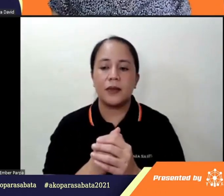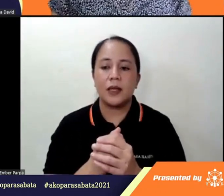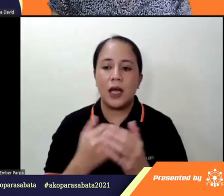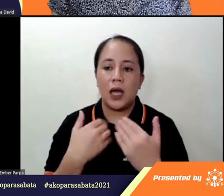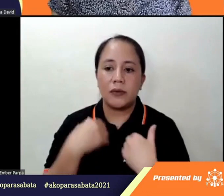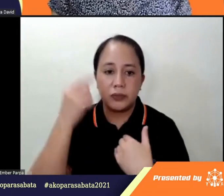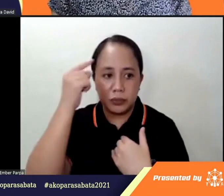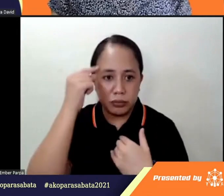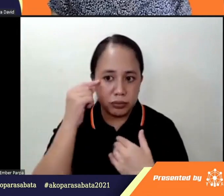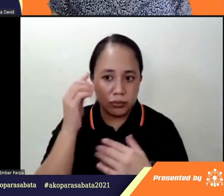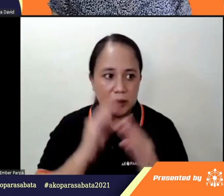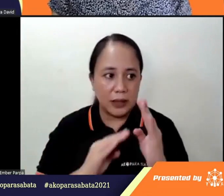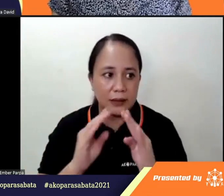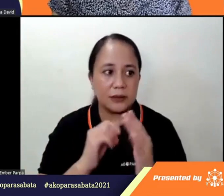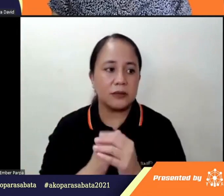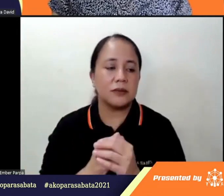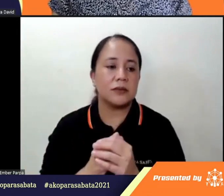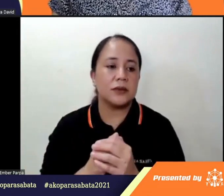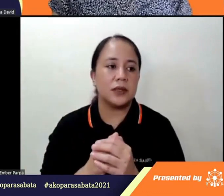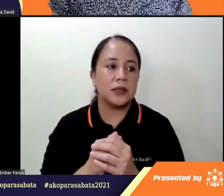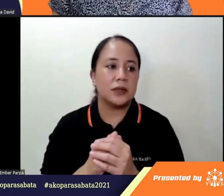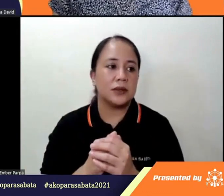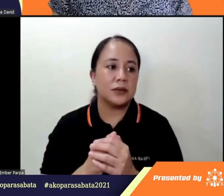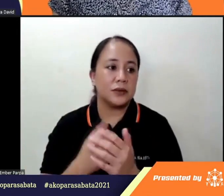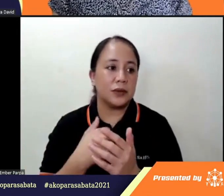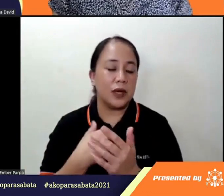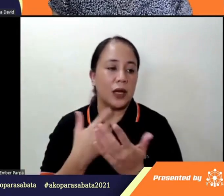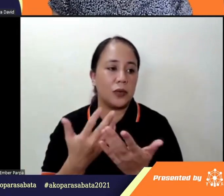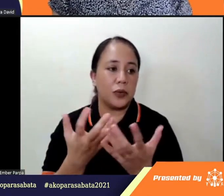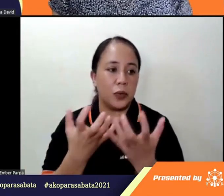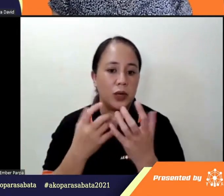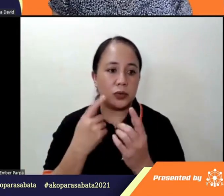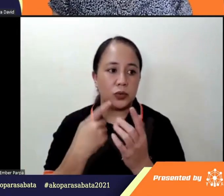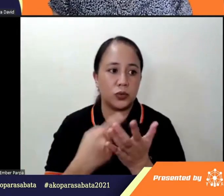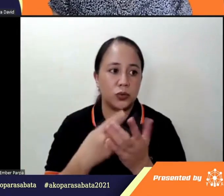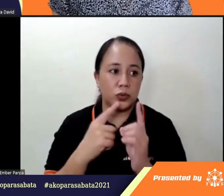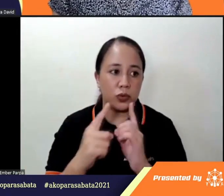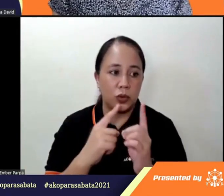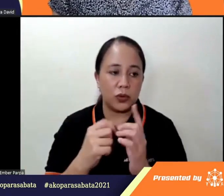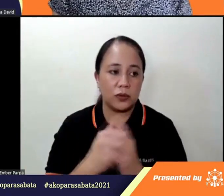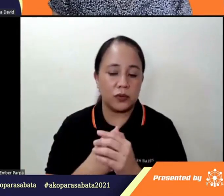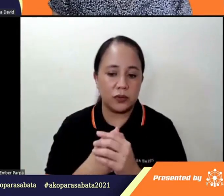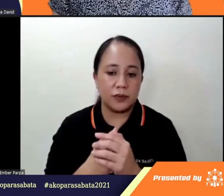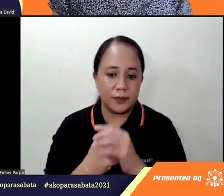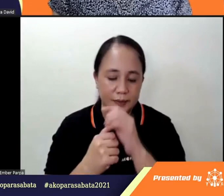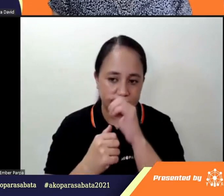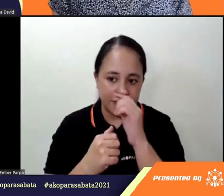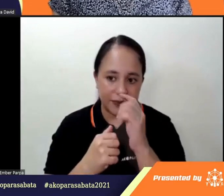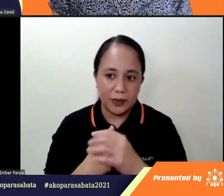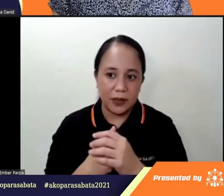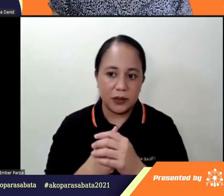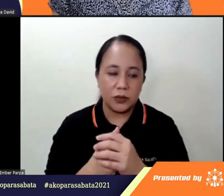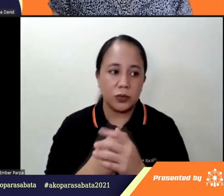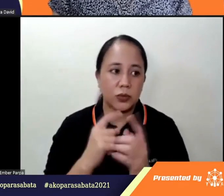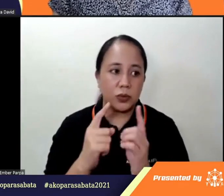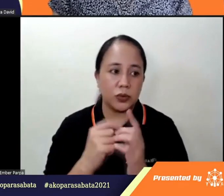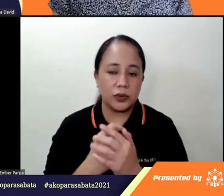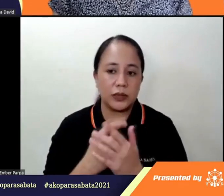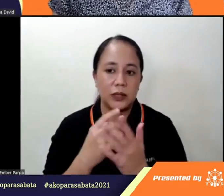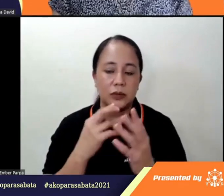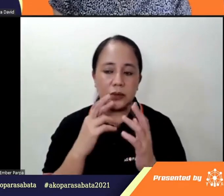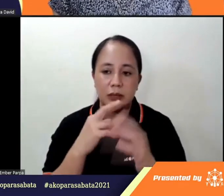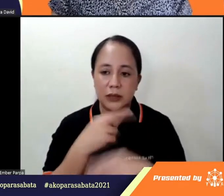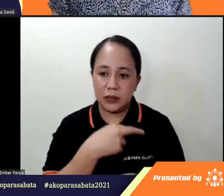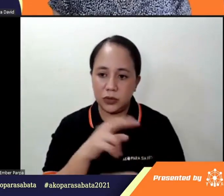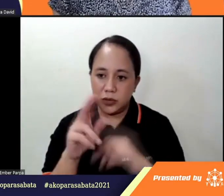gender crisis. So, tinanong ko, do you want to talk to a religious person?